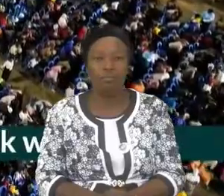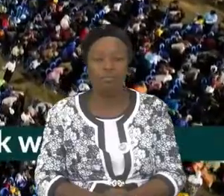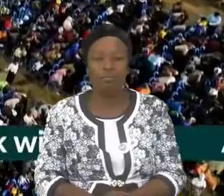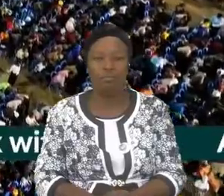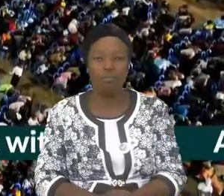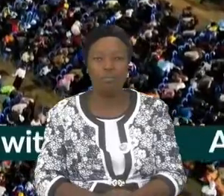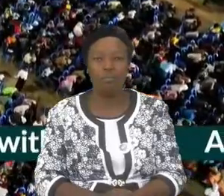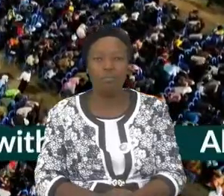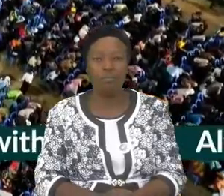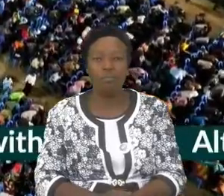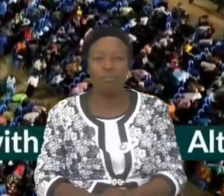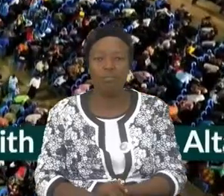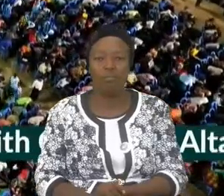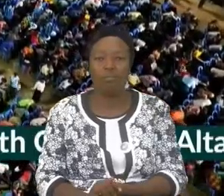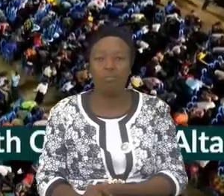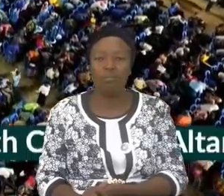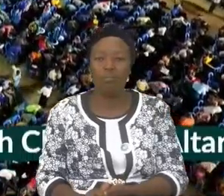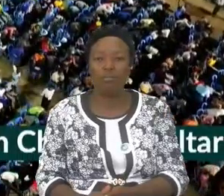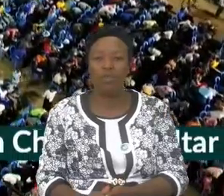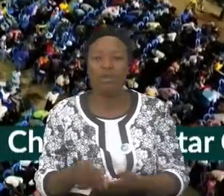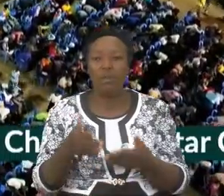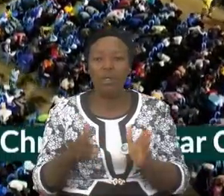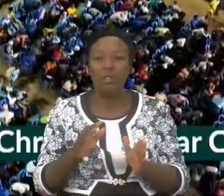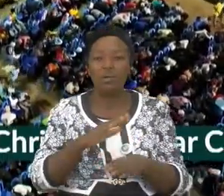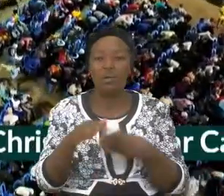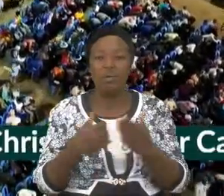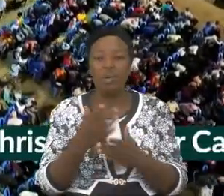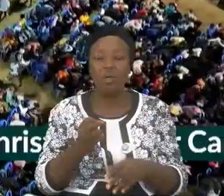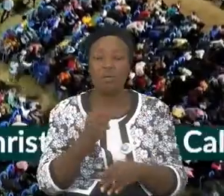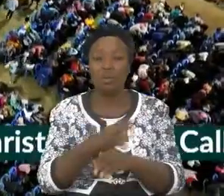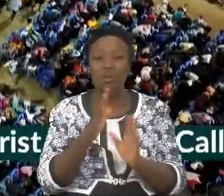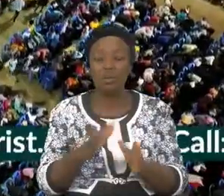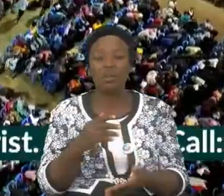the even spread of the counselors.